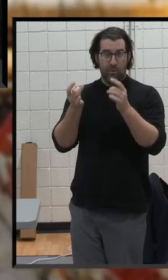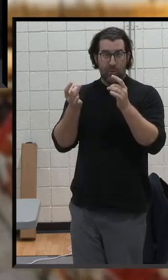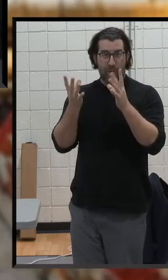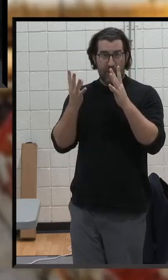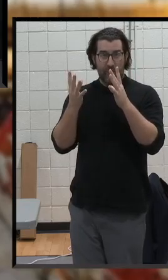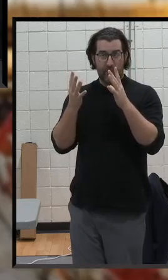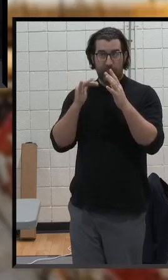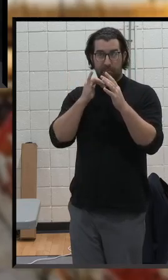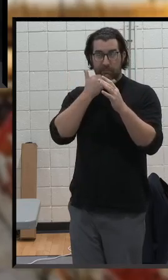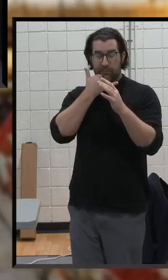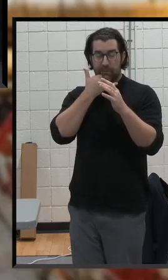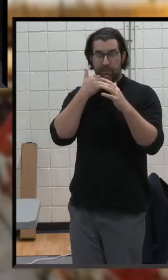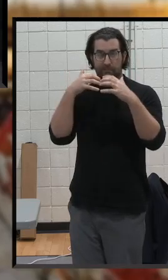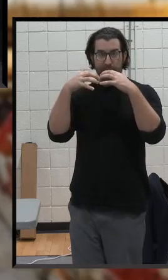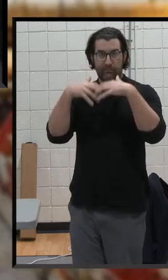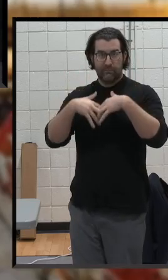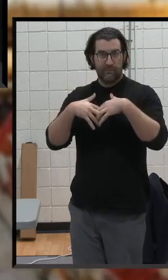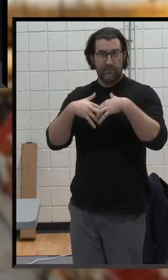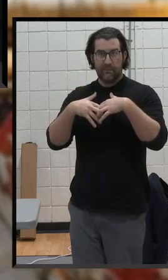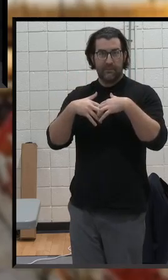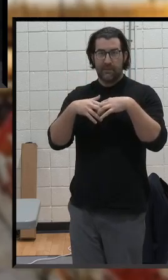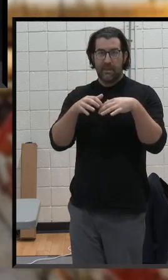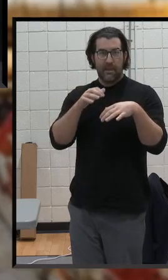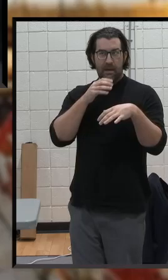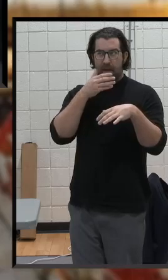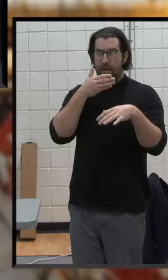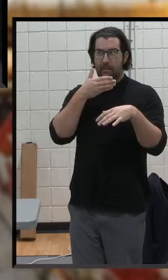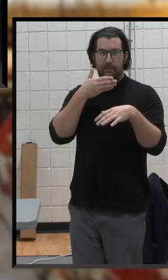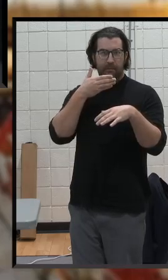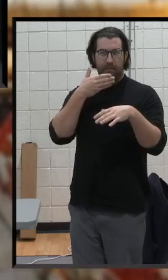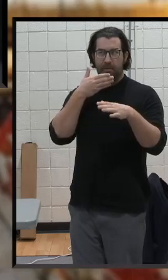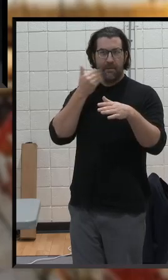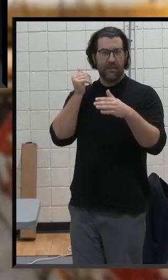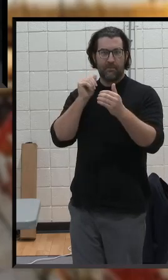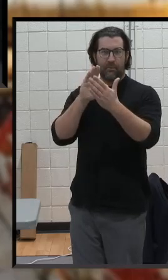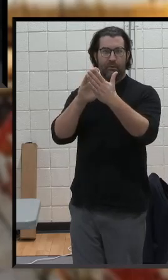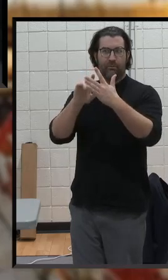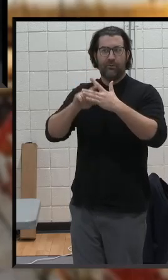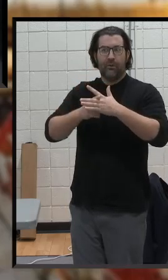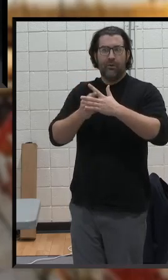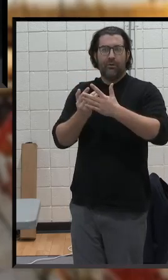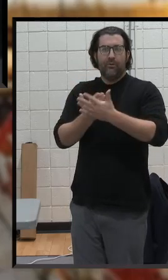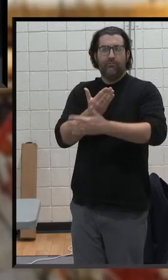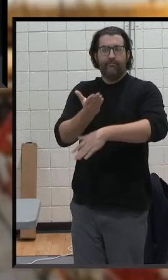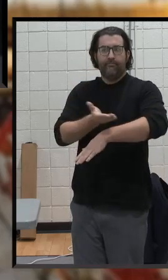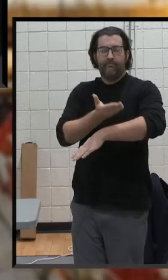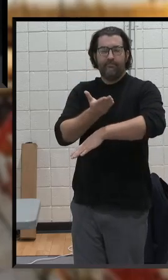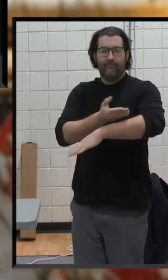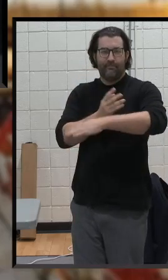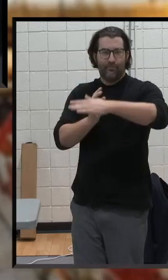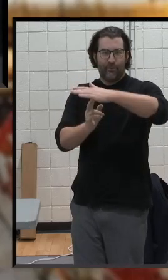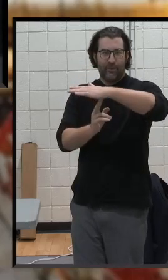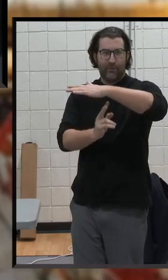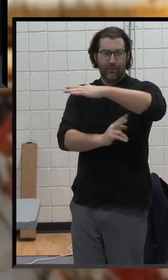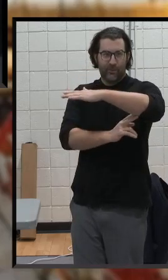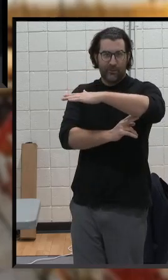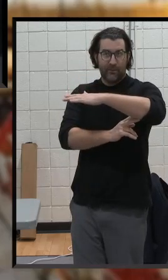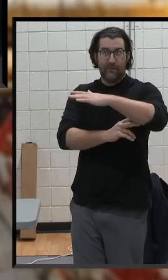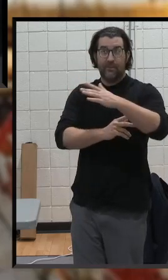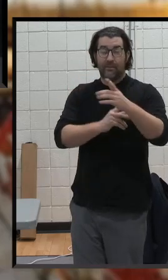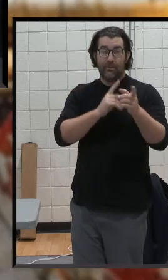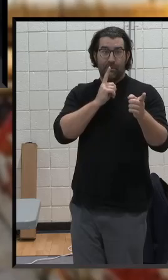and not the best way to start a bridge project. And also, as a result of the state